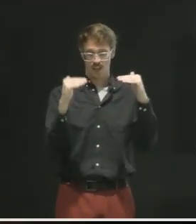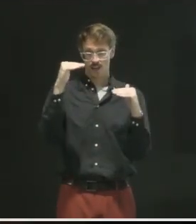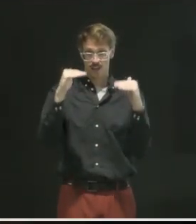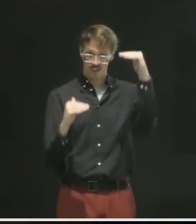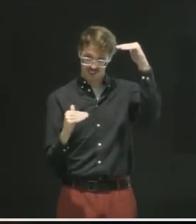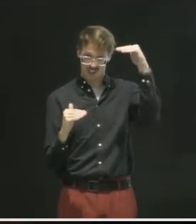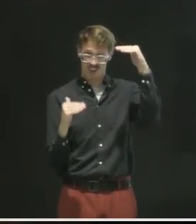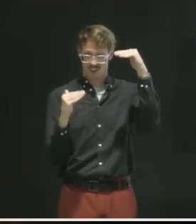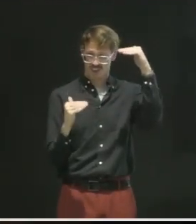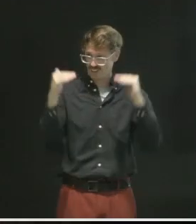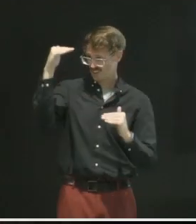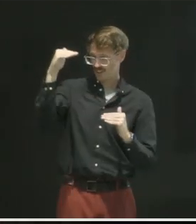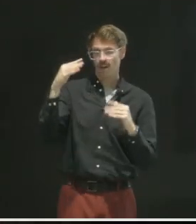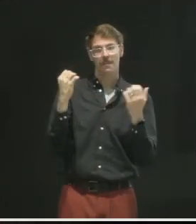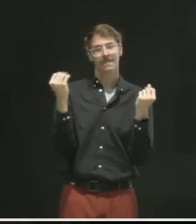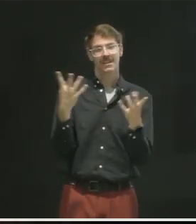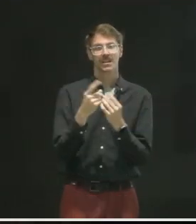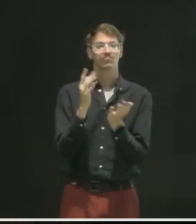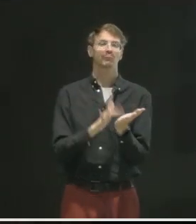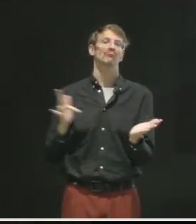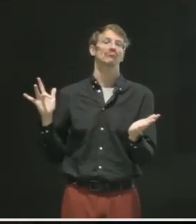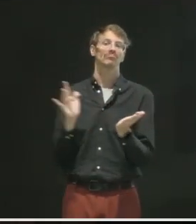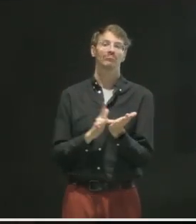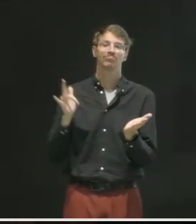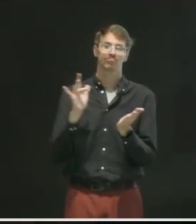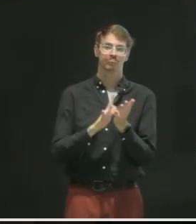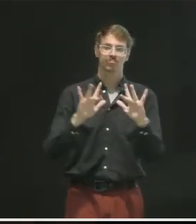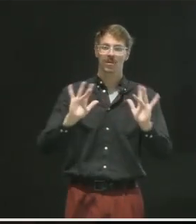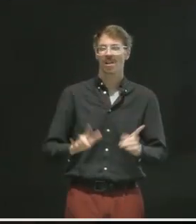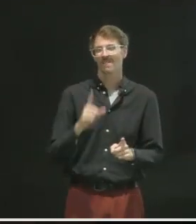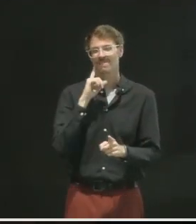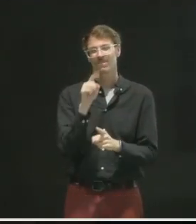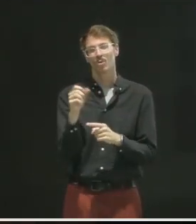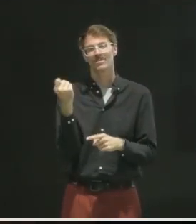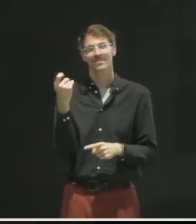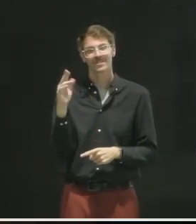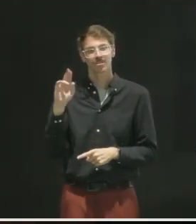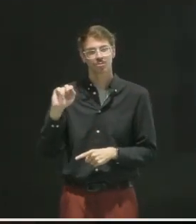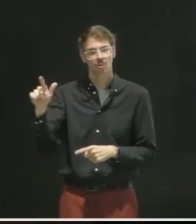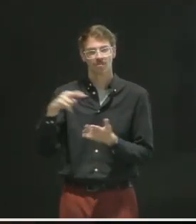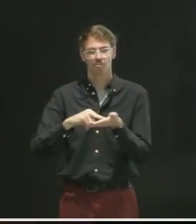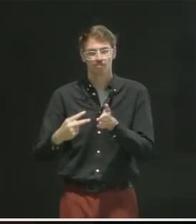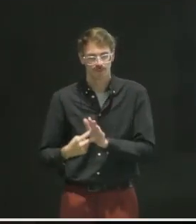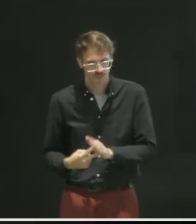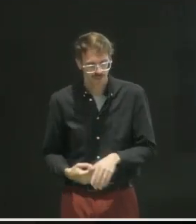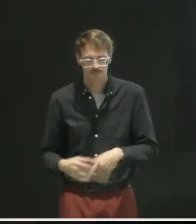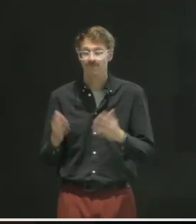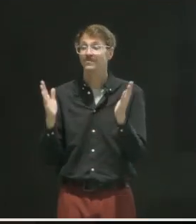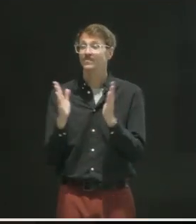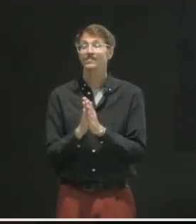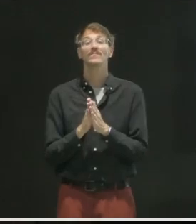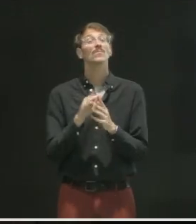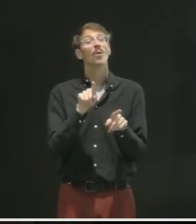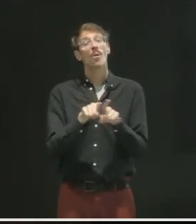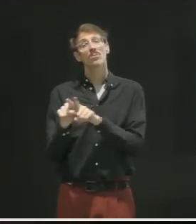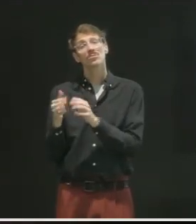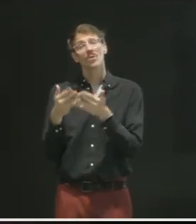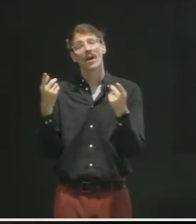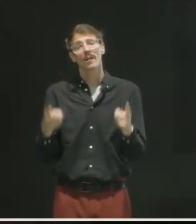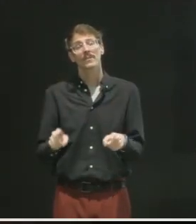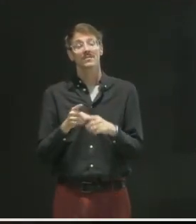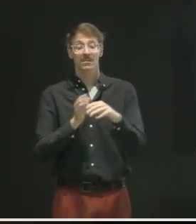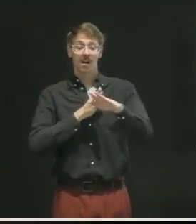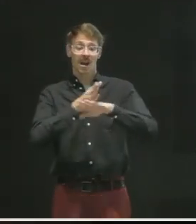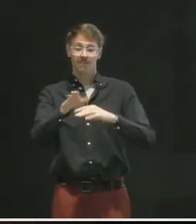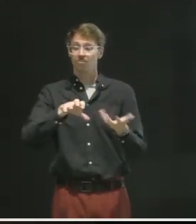are used for sexual exploitation and sexual abuse. And so also what happens is in the aftermath of